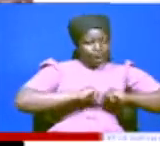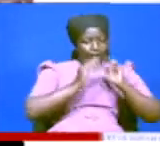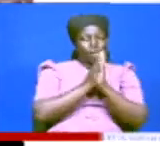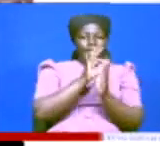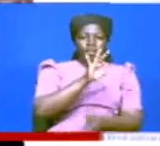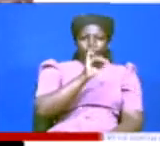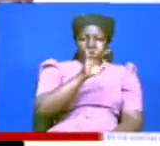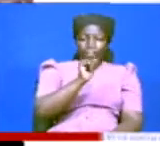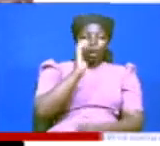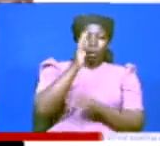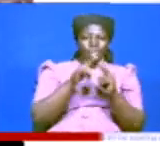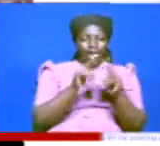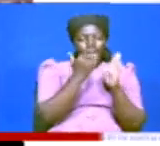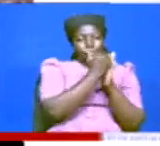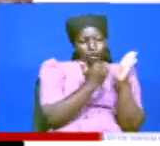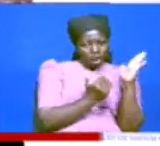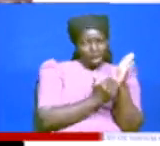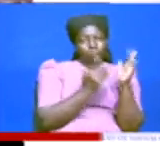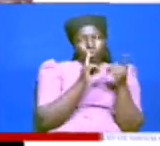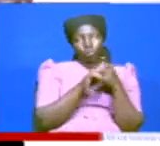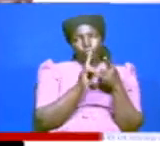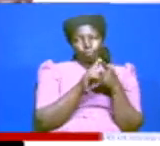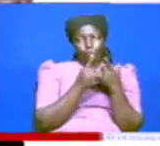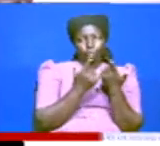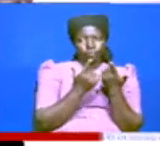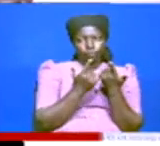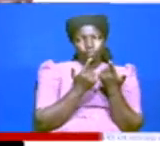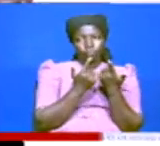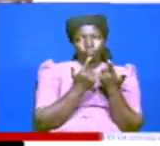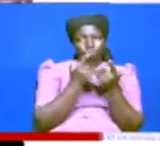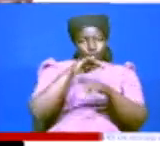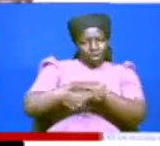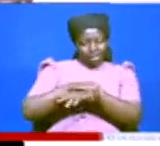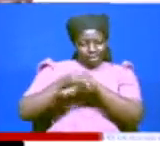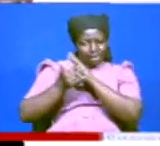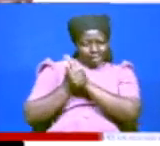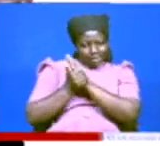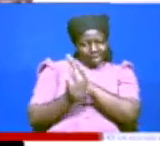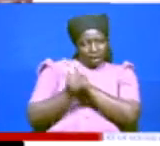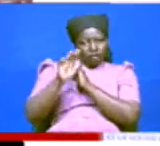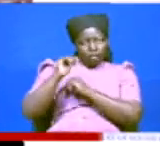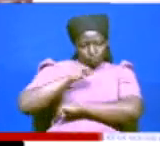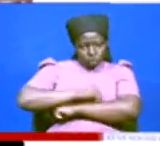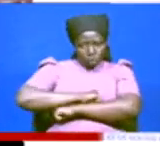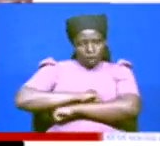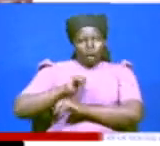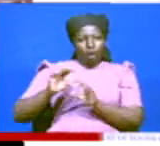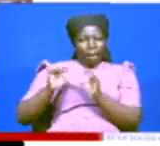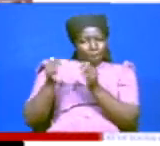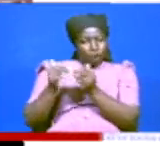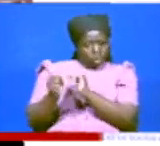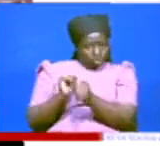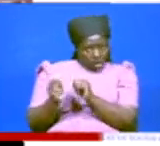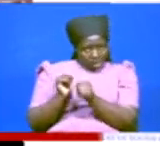initiate a program to funnel Talent from the school ball games into a program